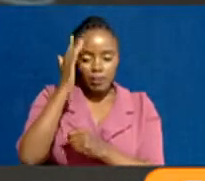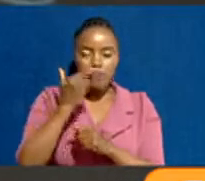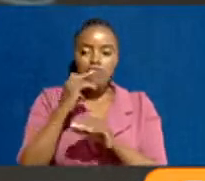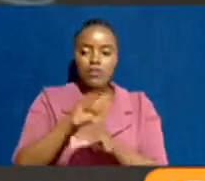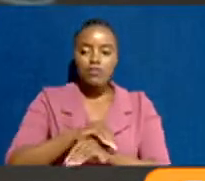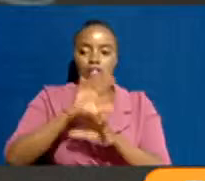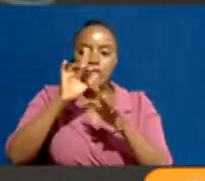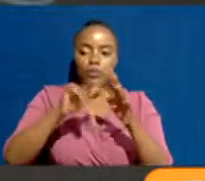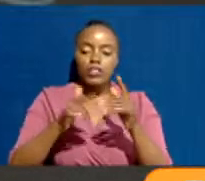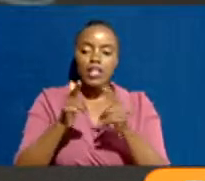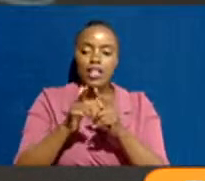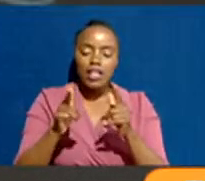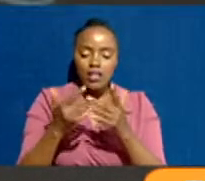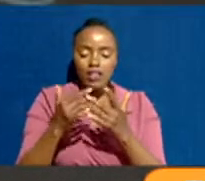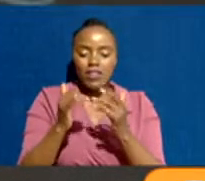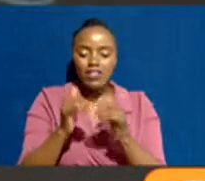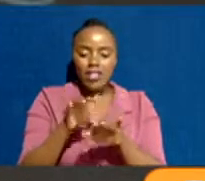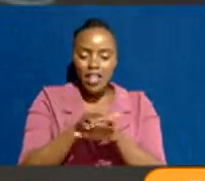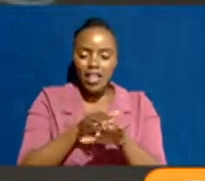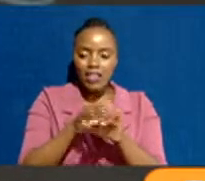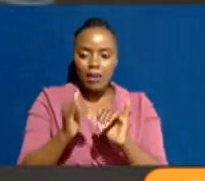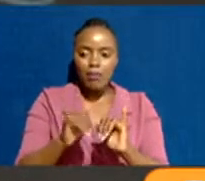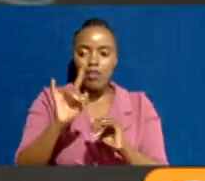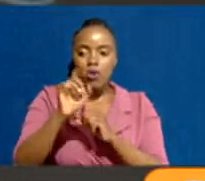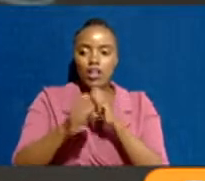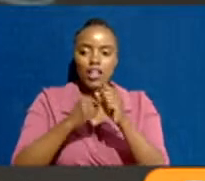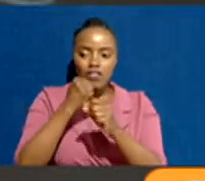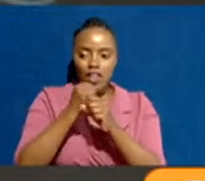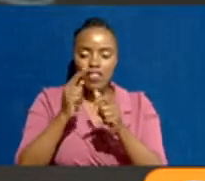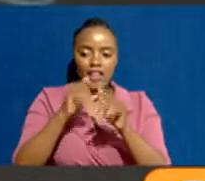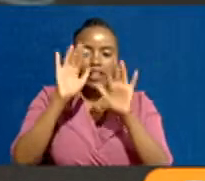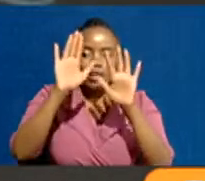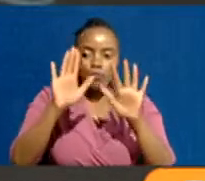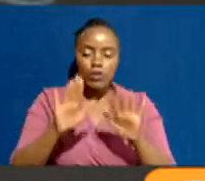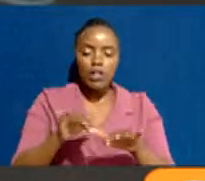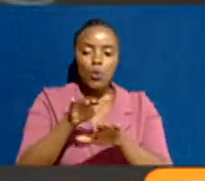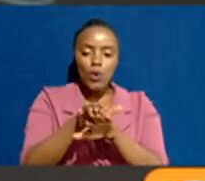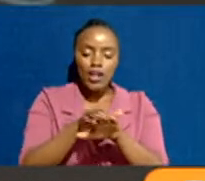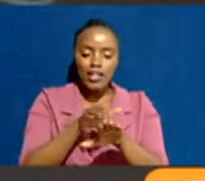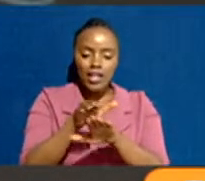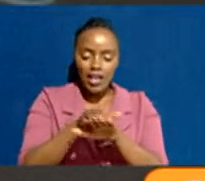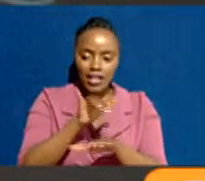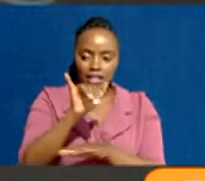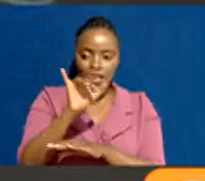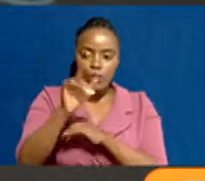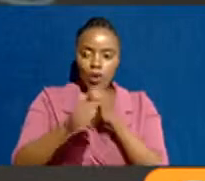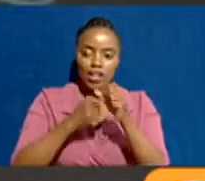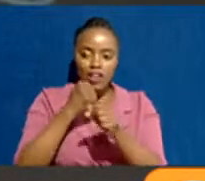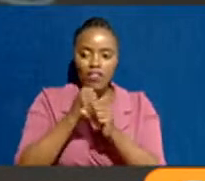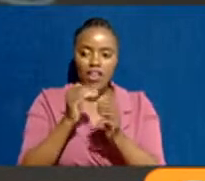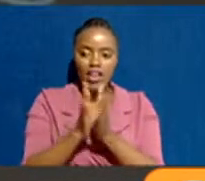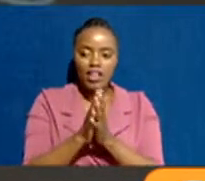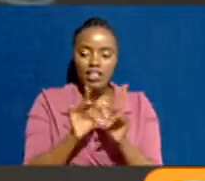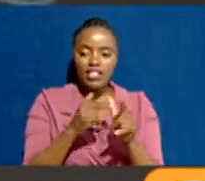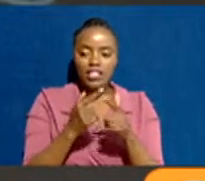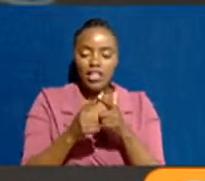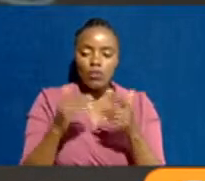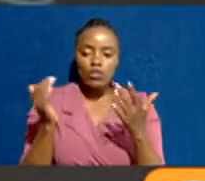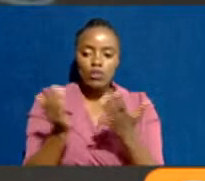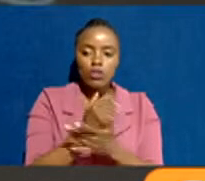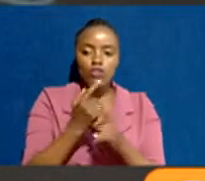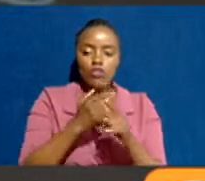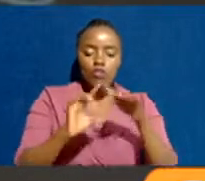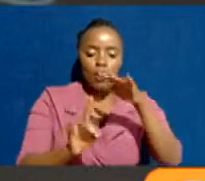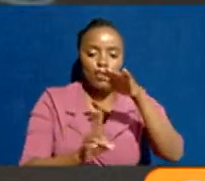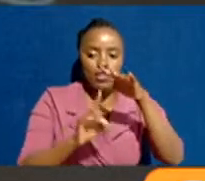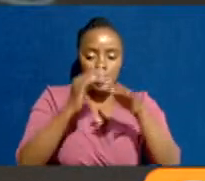let us delay implementation for 1 year. It was very critical at that point that we delay. And she was hounded out of the ministry